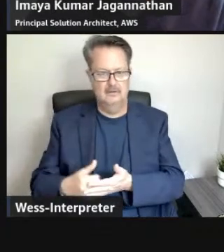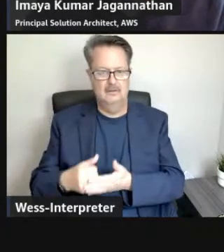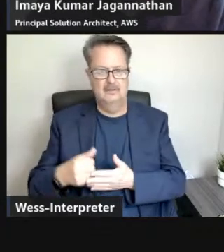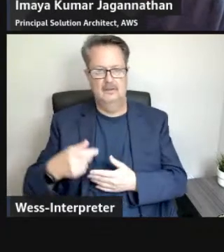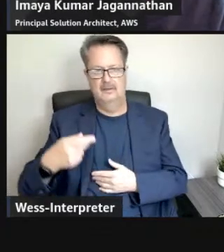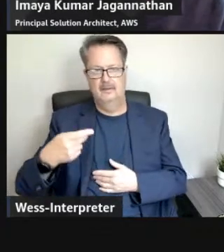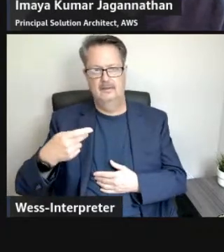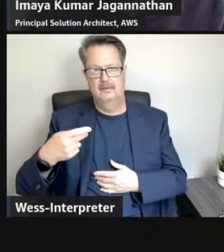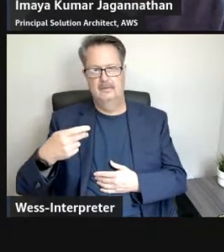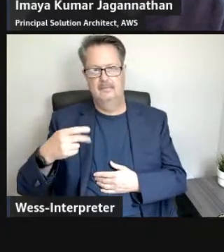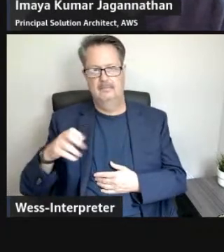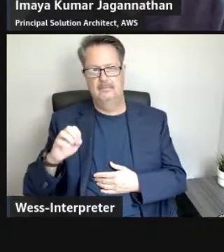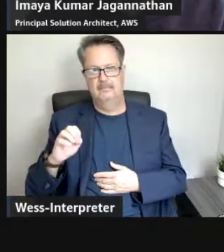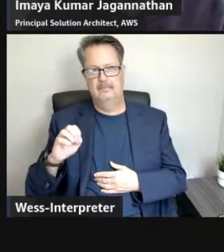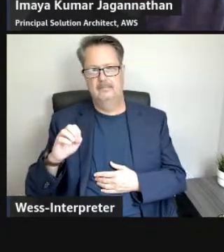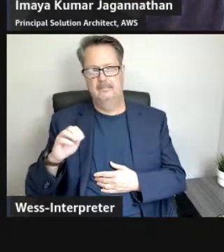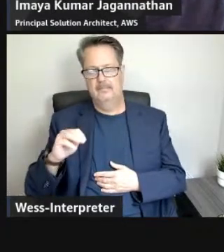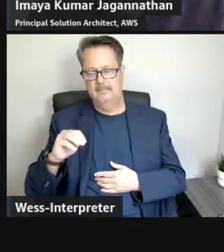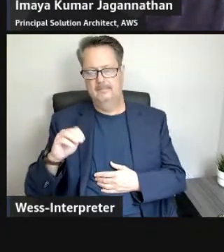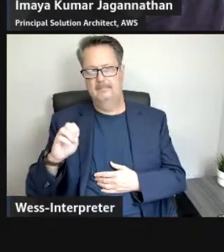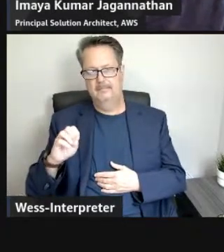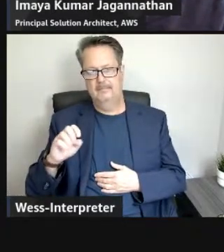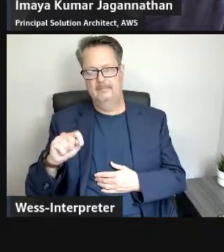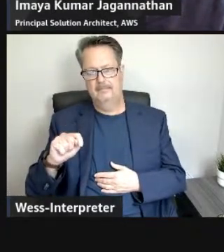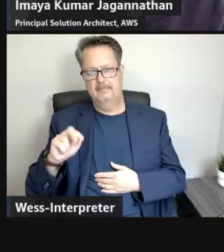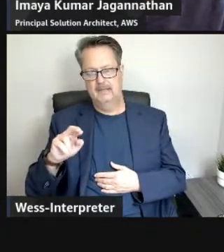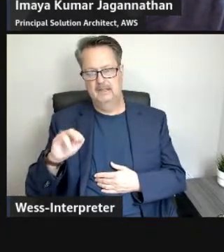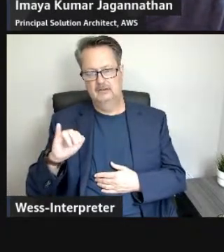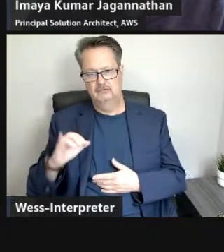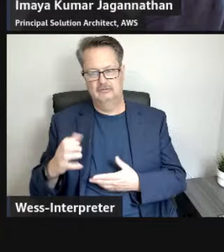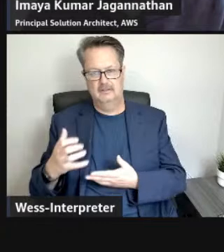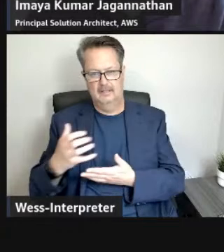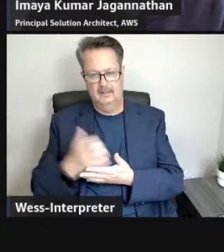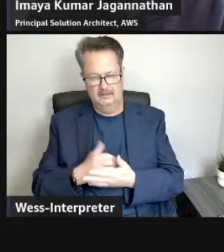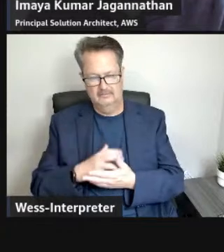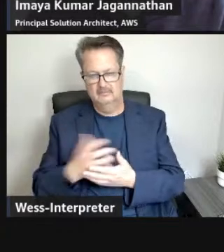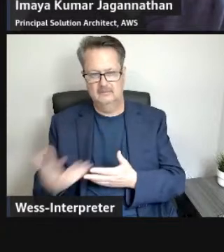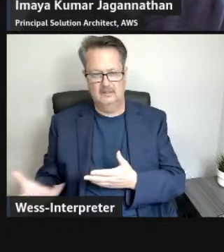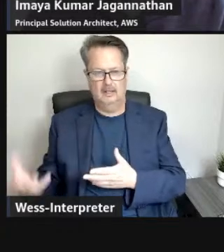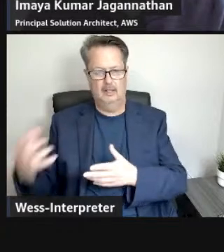target sign up to be included in the metric collection process.